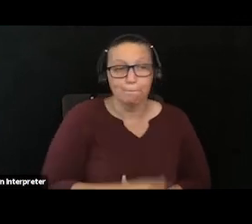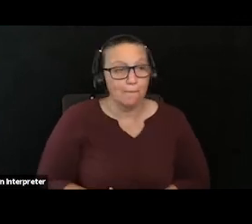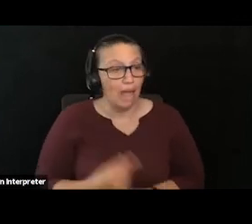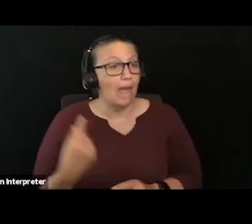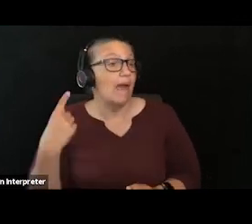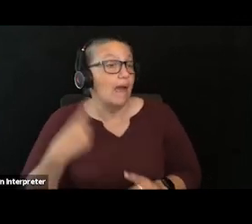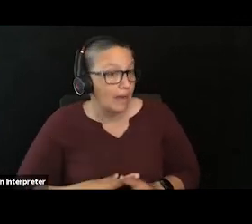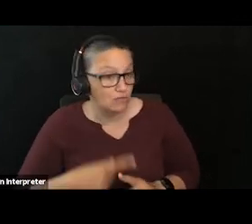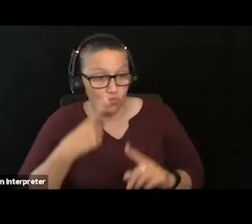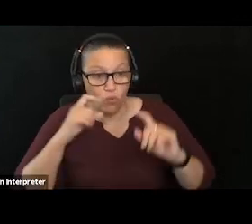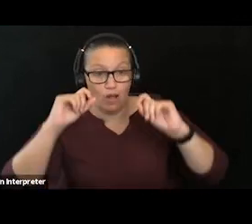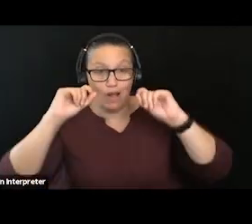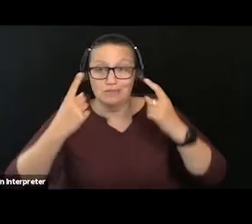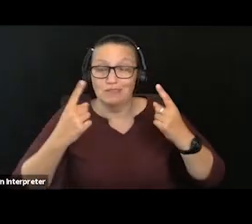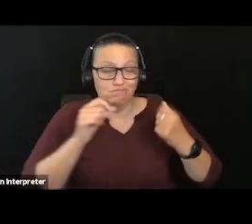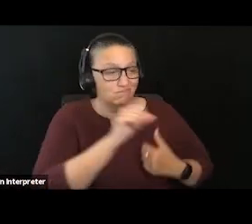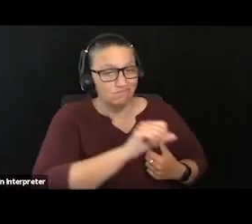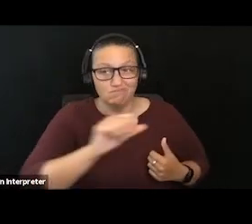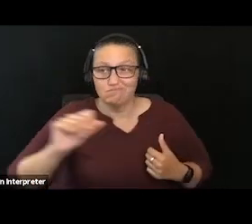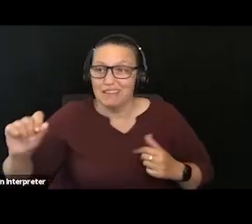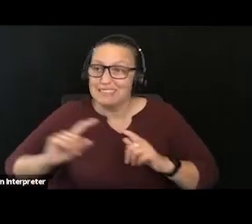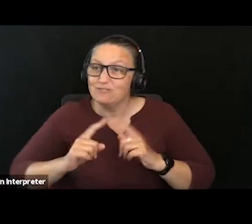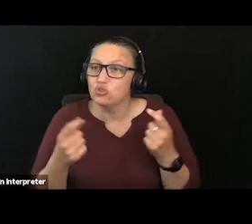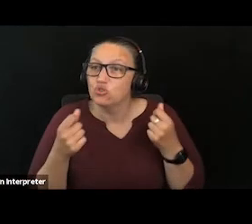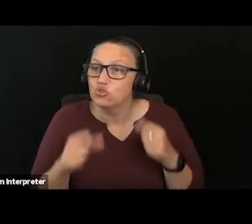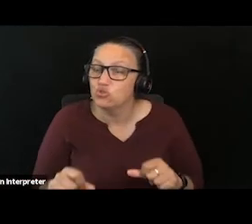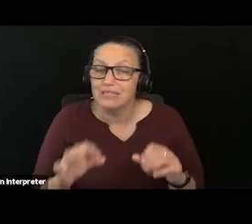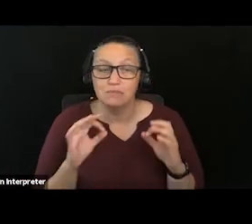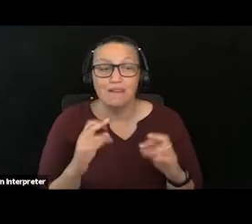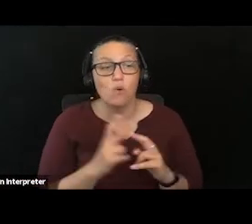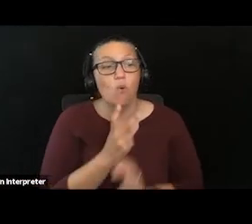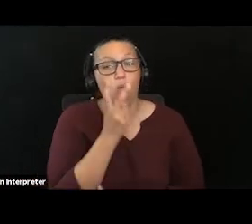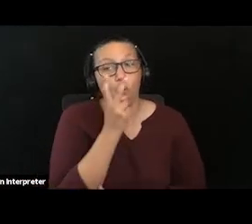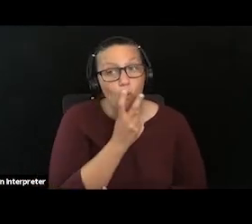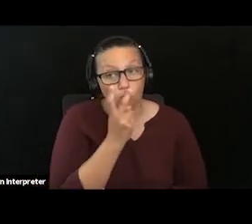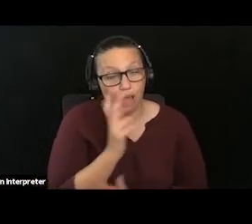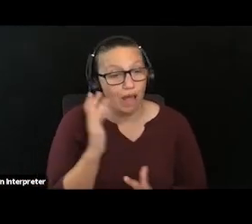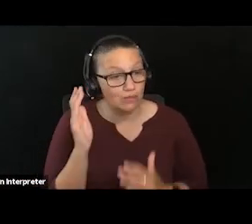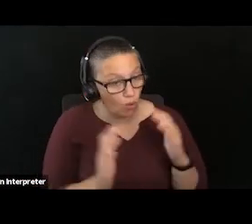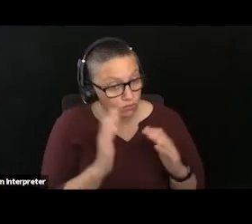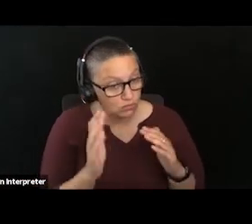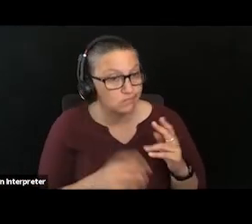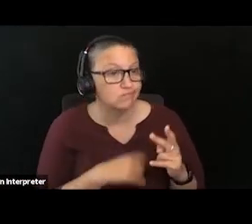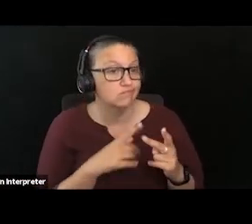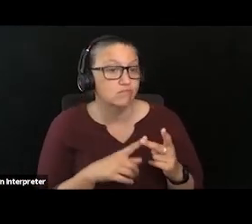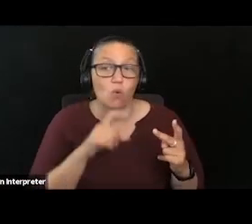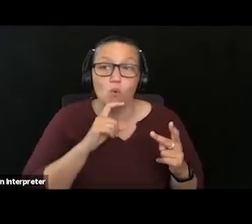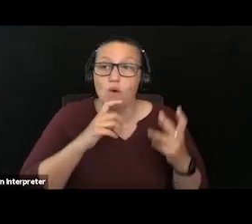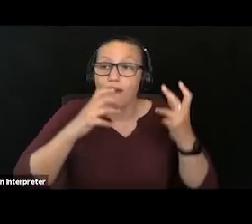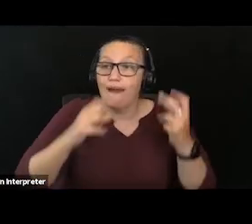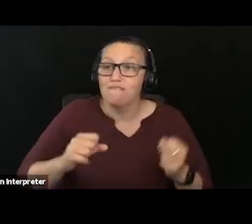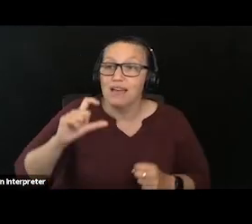some specific populations of interest, so including older adults, those with cancer, and those with a history of